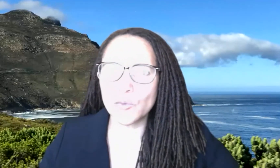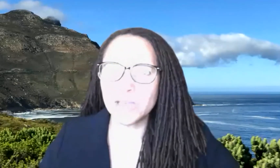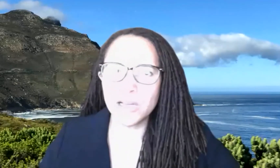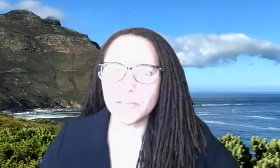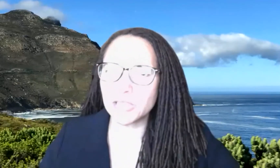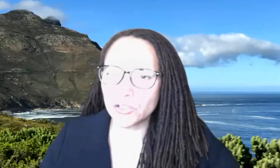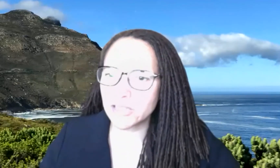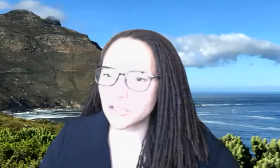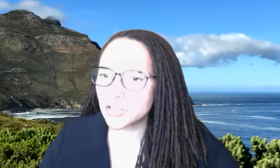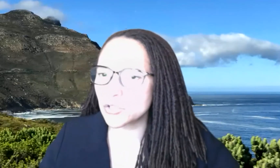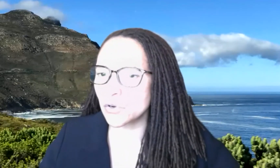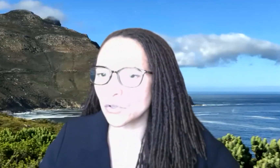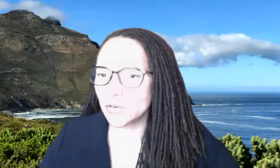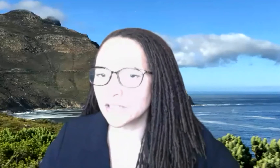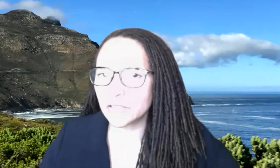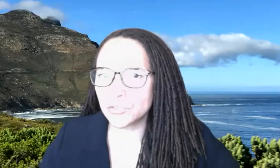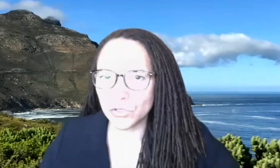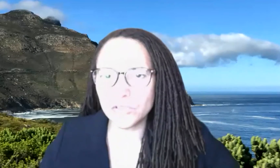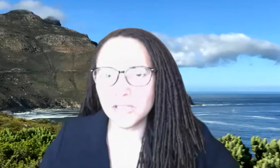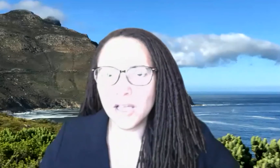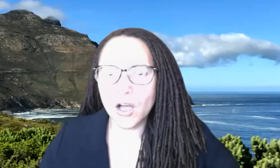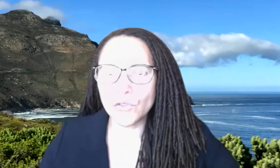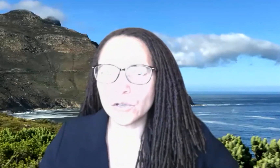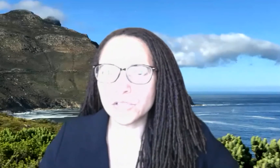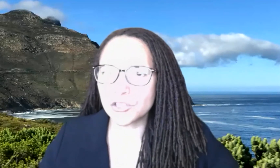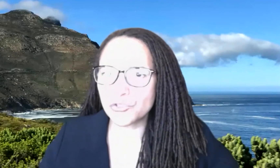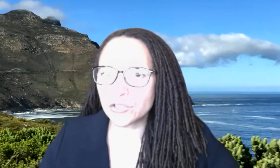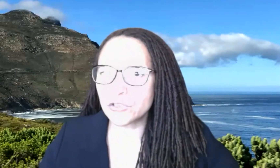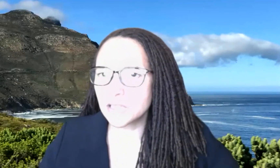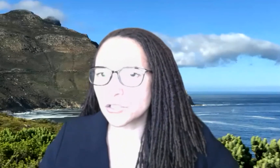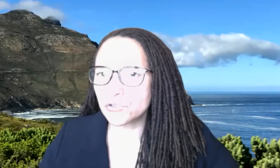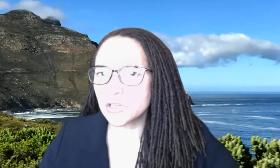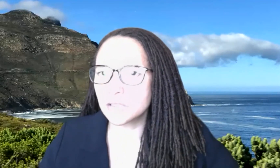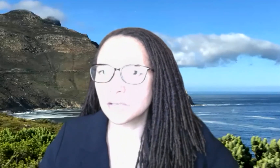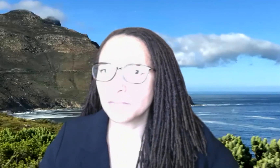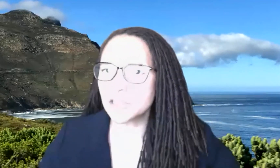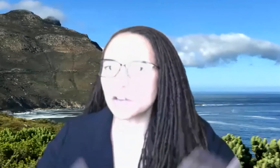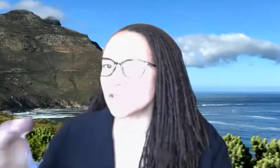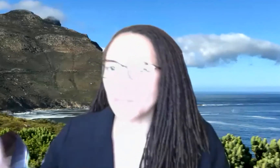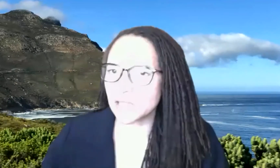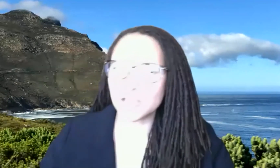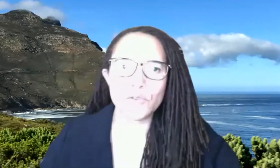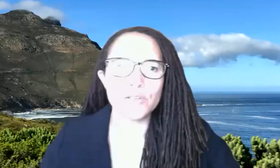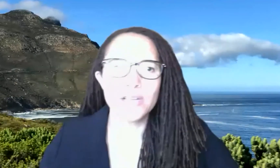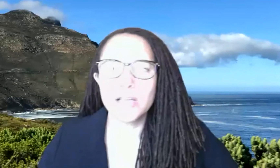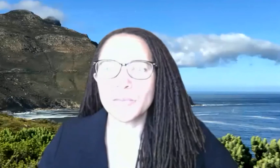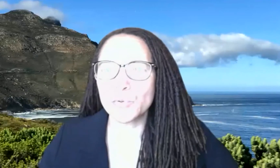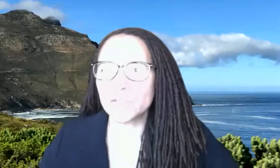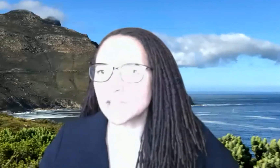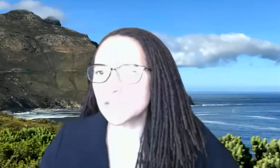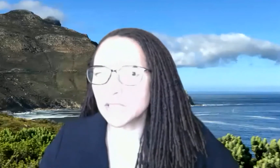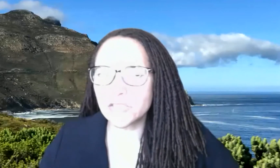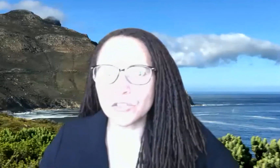go beyond a particular individual or individuals, although such structures and institutions may serve as basis for people